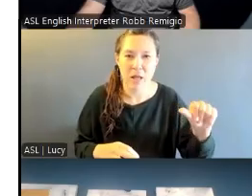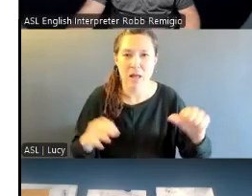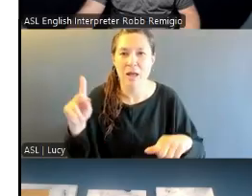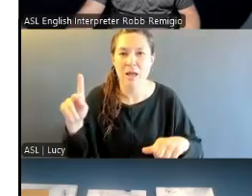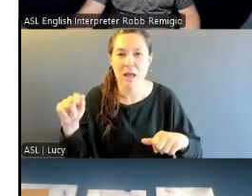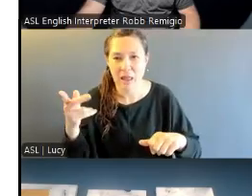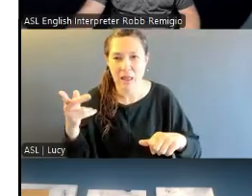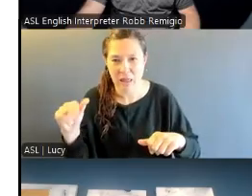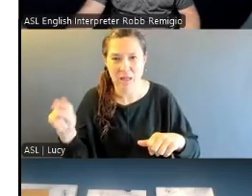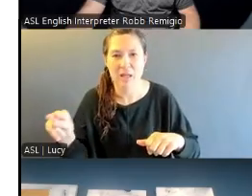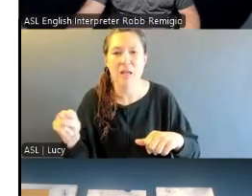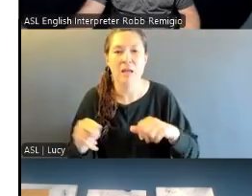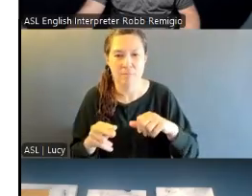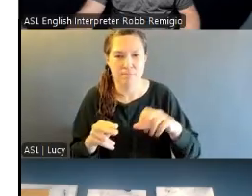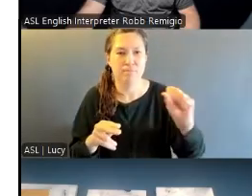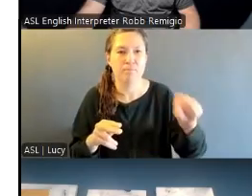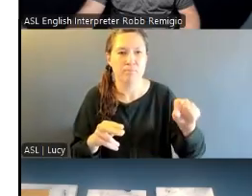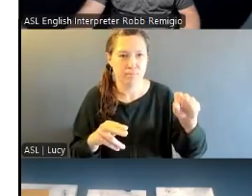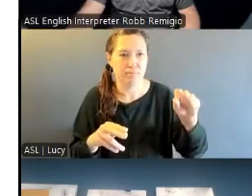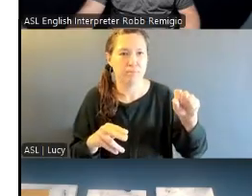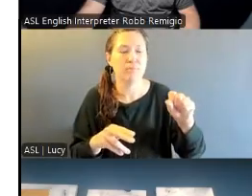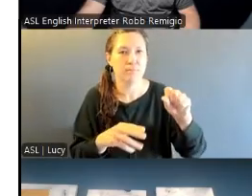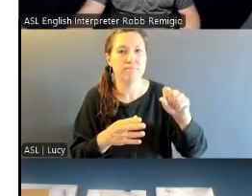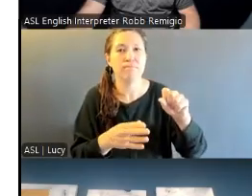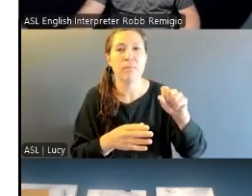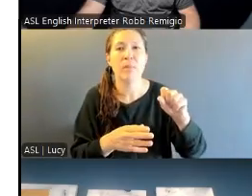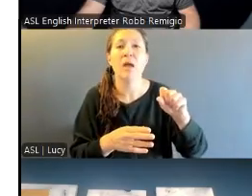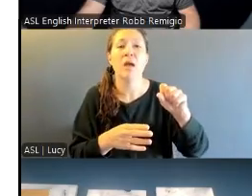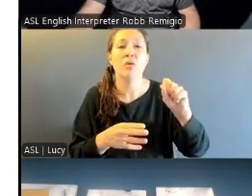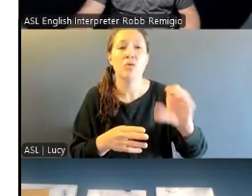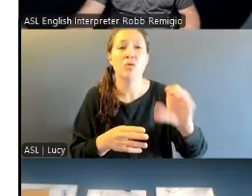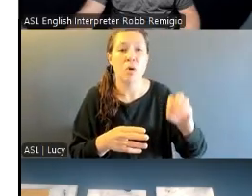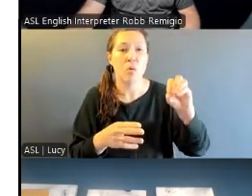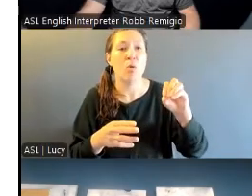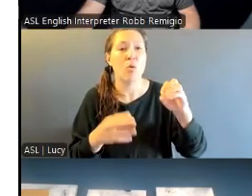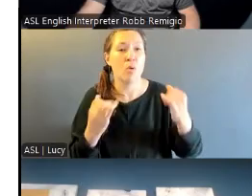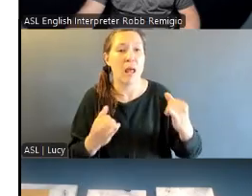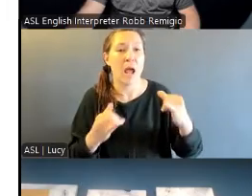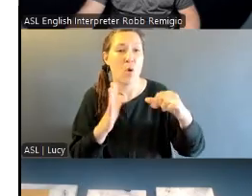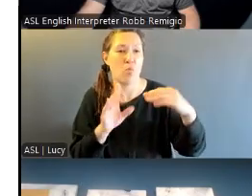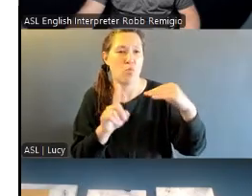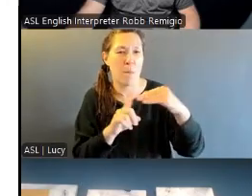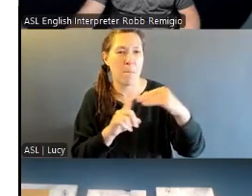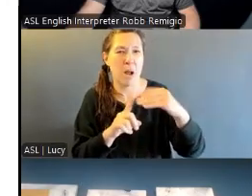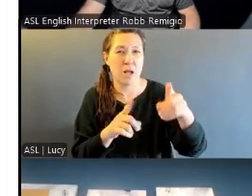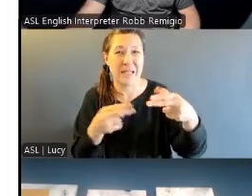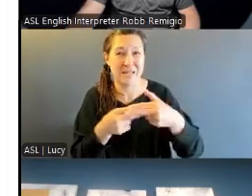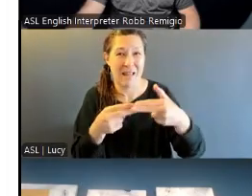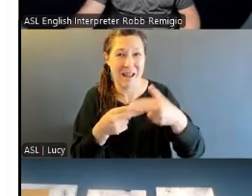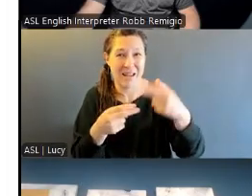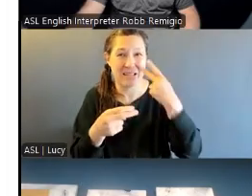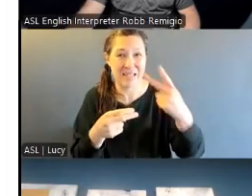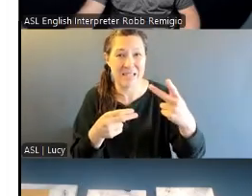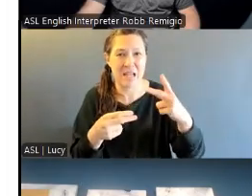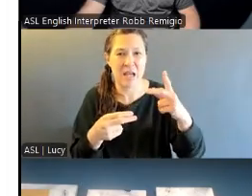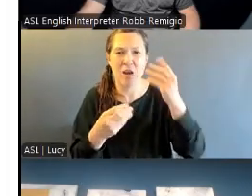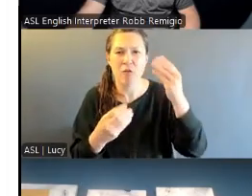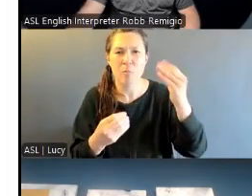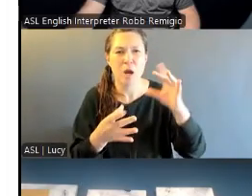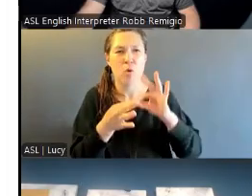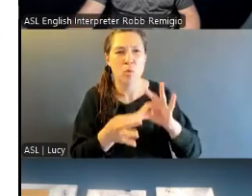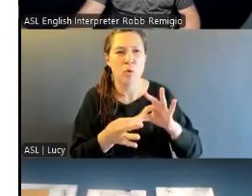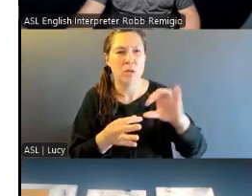We'll get the slides back up. So here's a reminder where you can find information about the Community Health